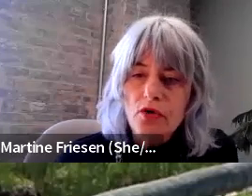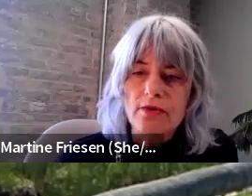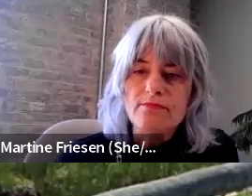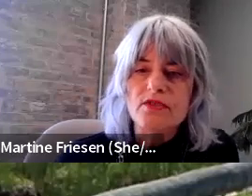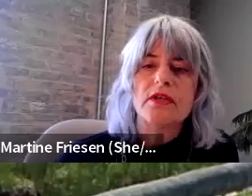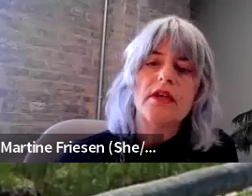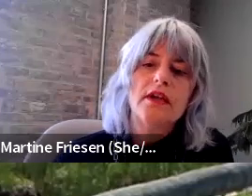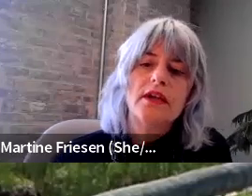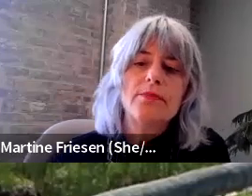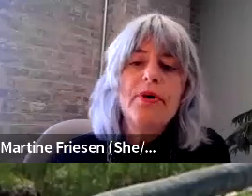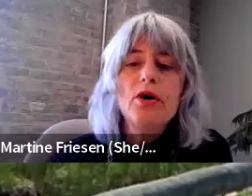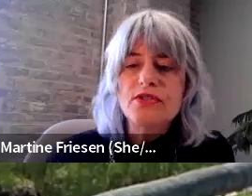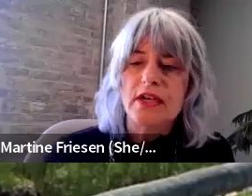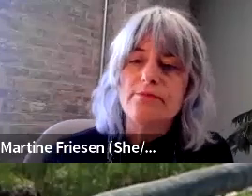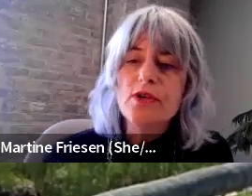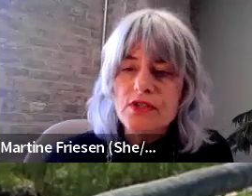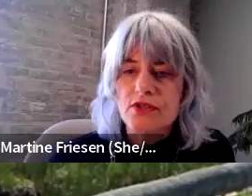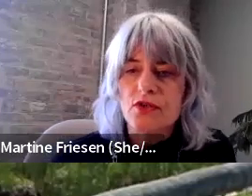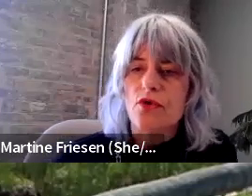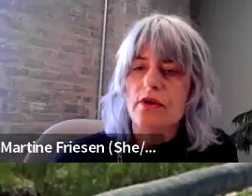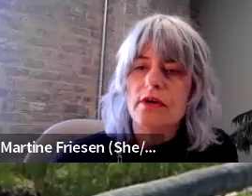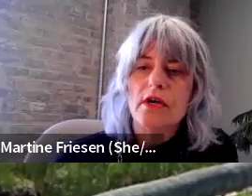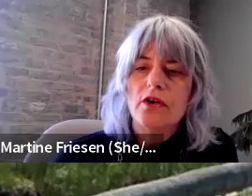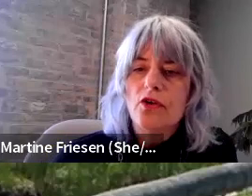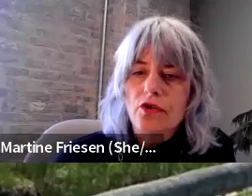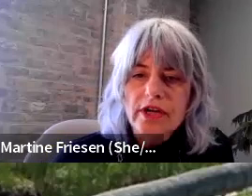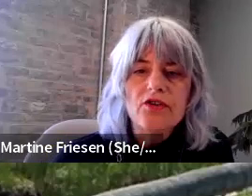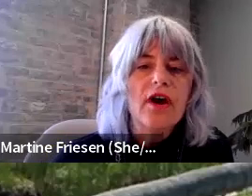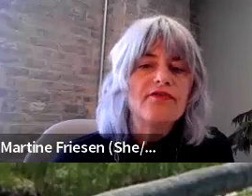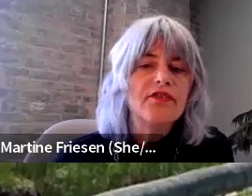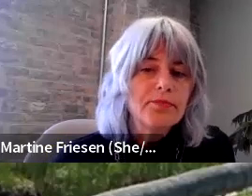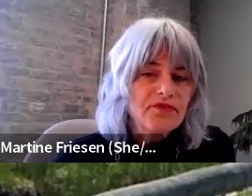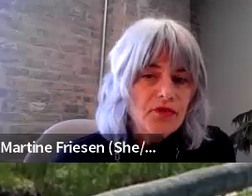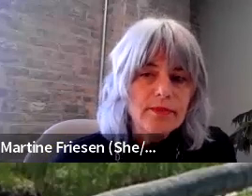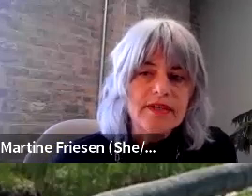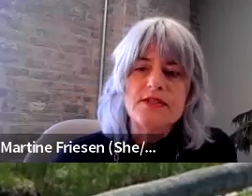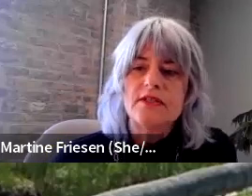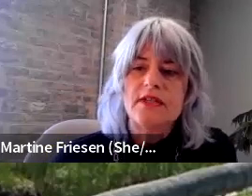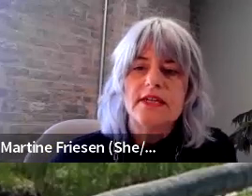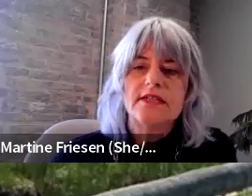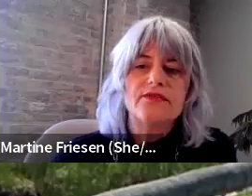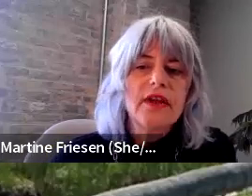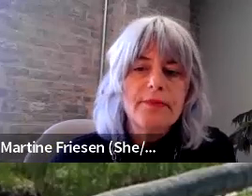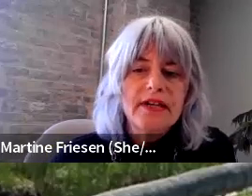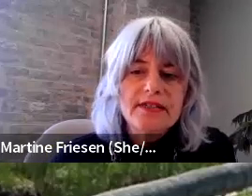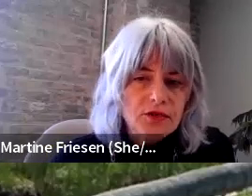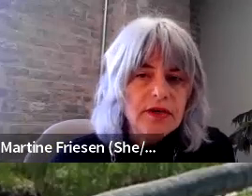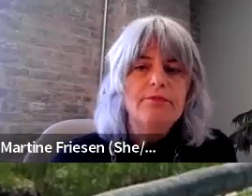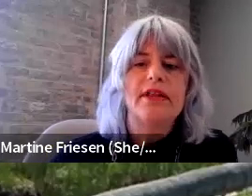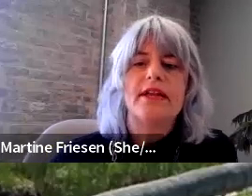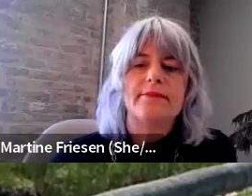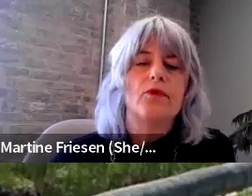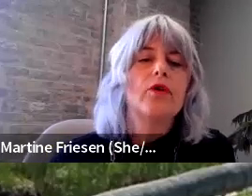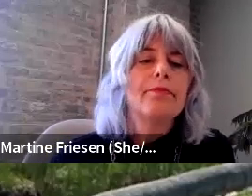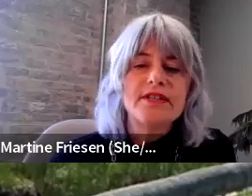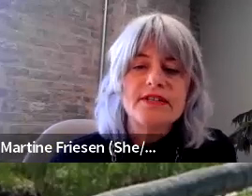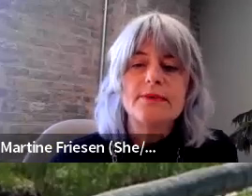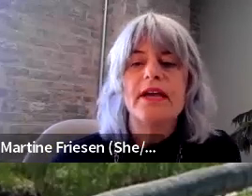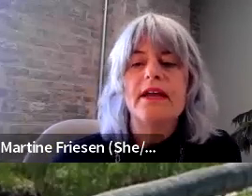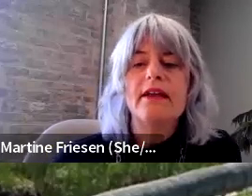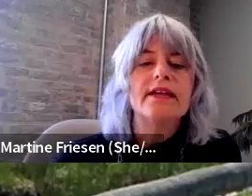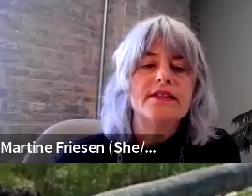collection of poems, composing a music score, choreographing a performance, developing a screenplay,